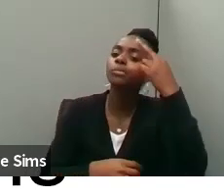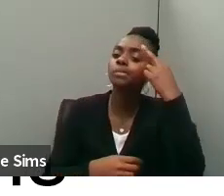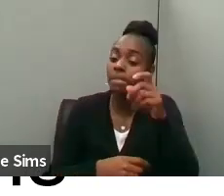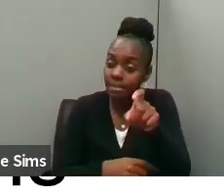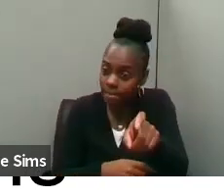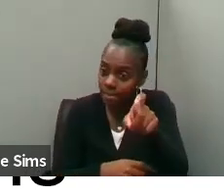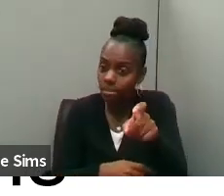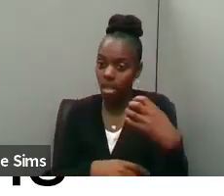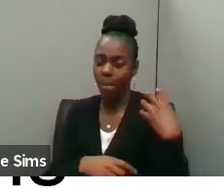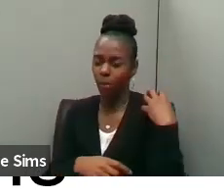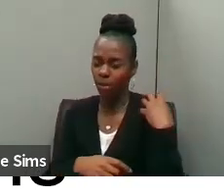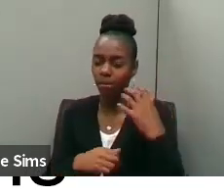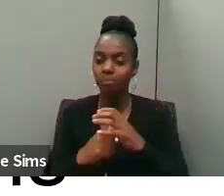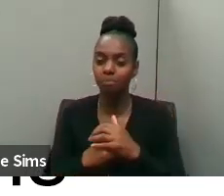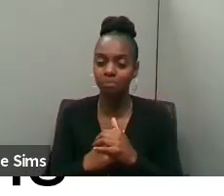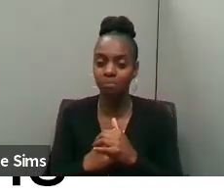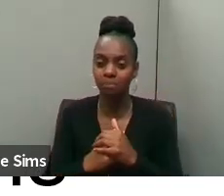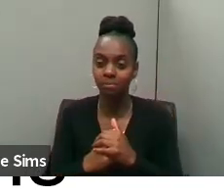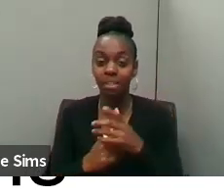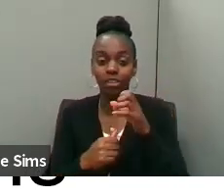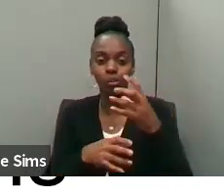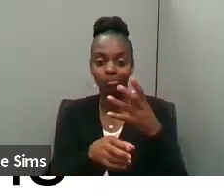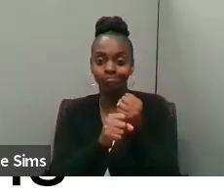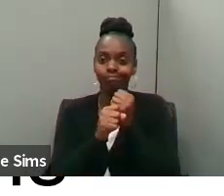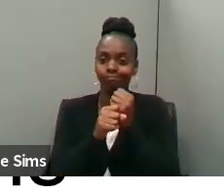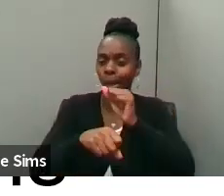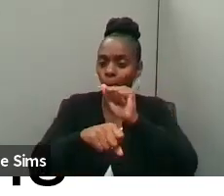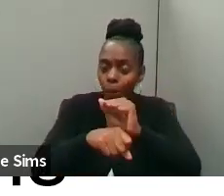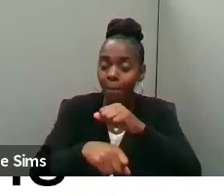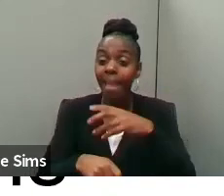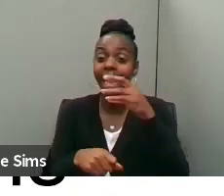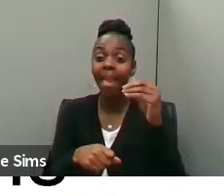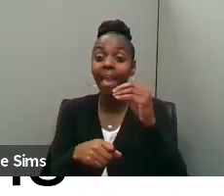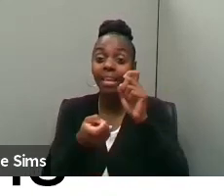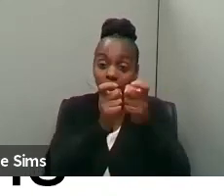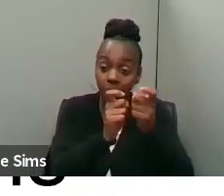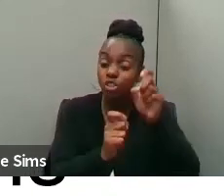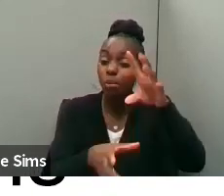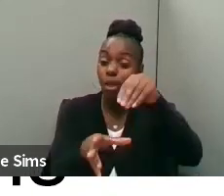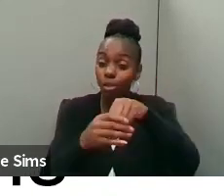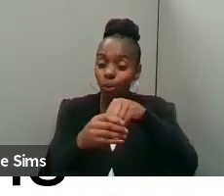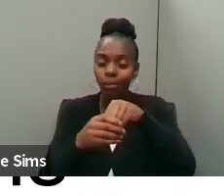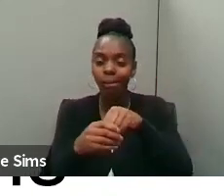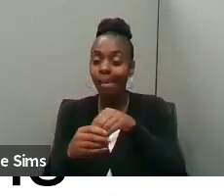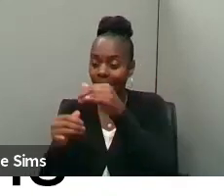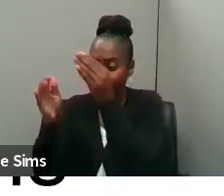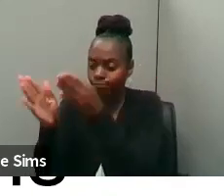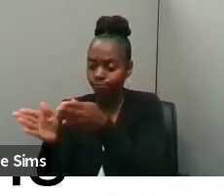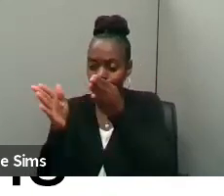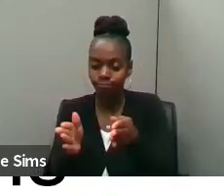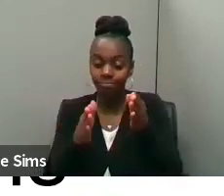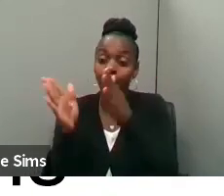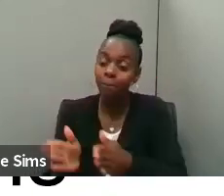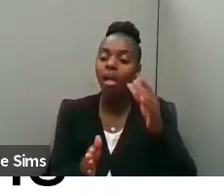necessary to secure, maintain, or regain employment, and accommodations should be included in an individualized plan for